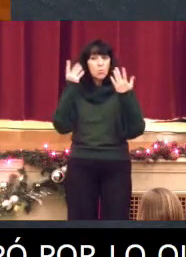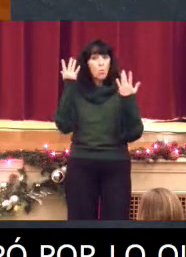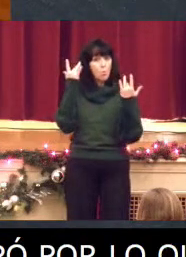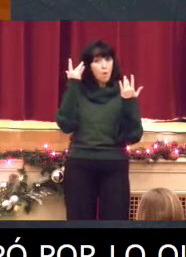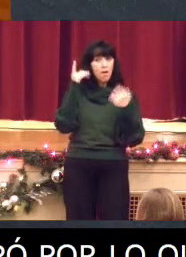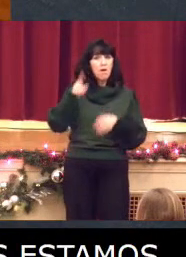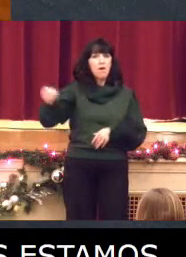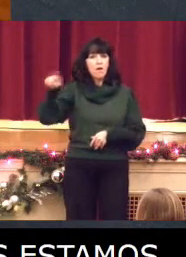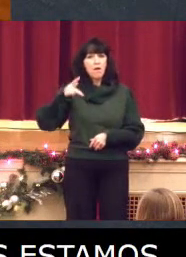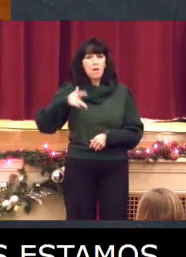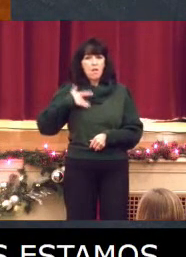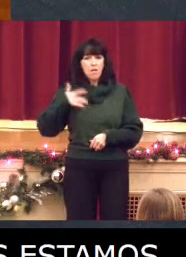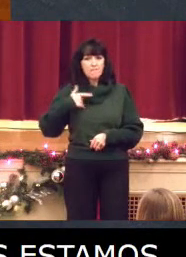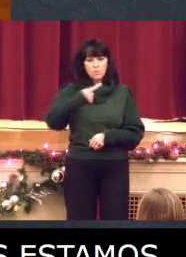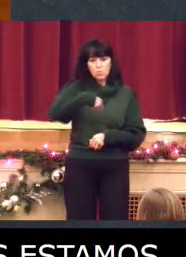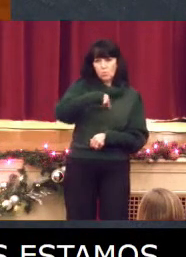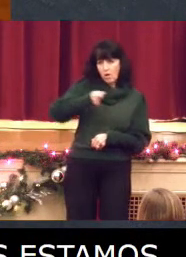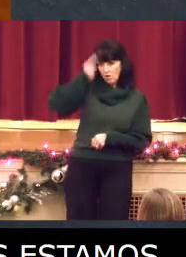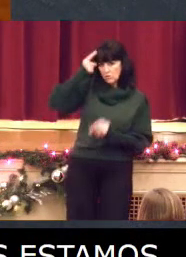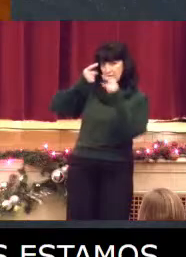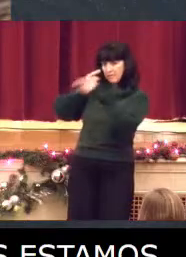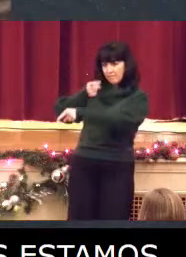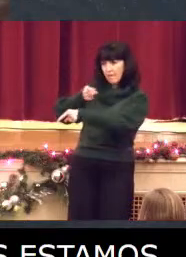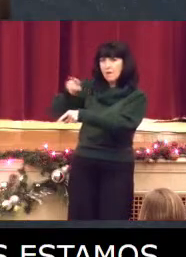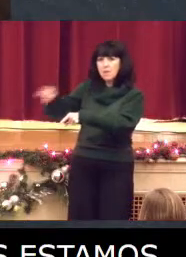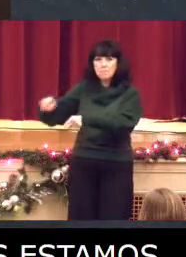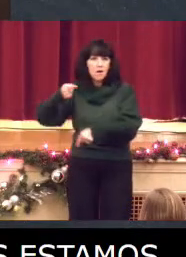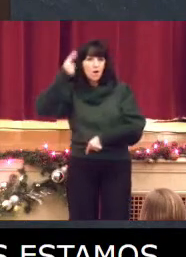So the easiest way to respond is amen.